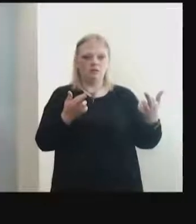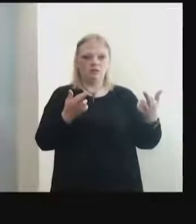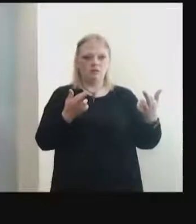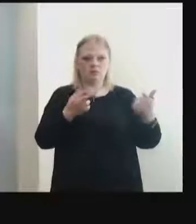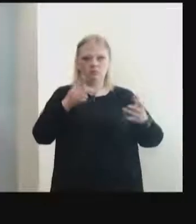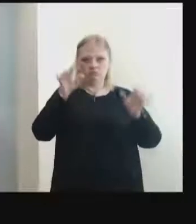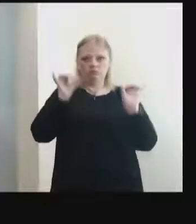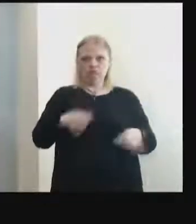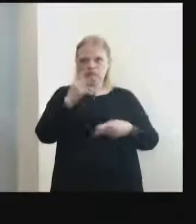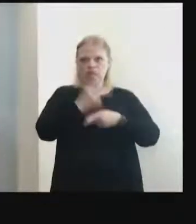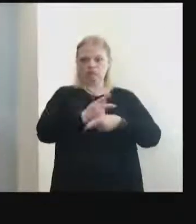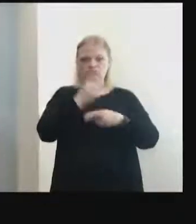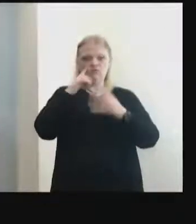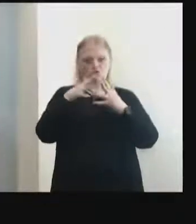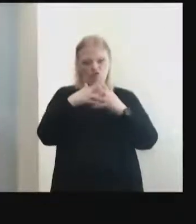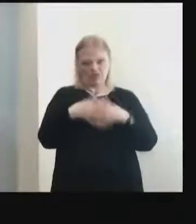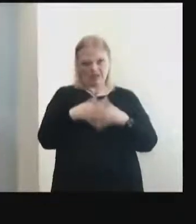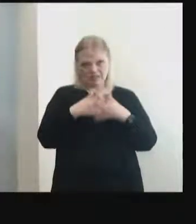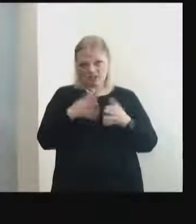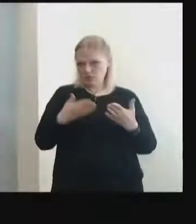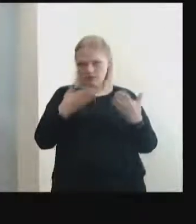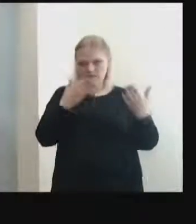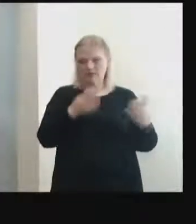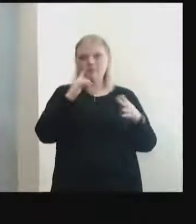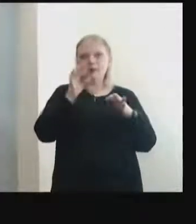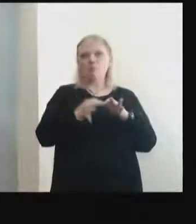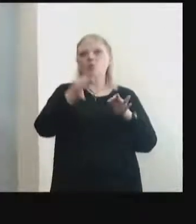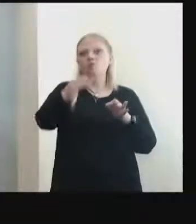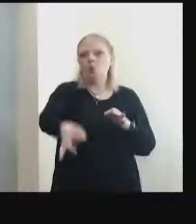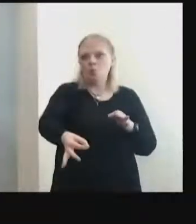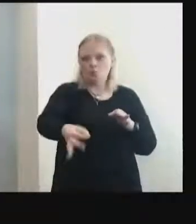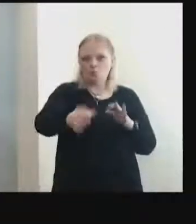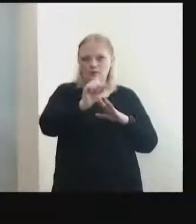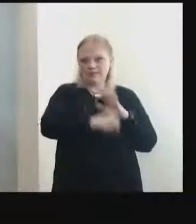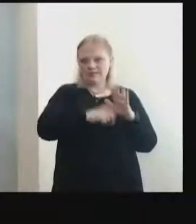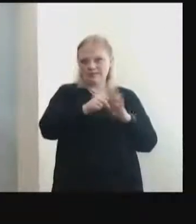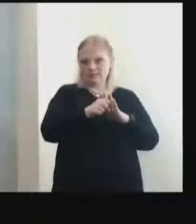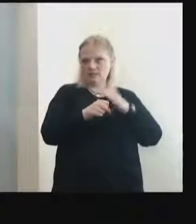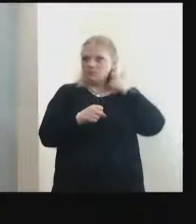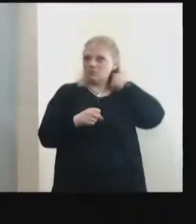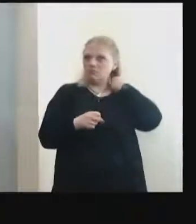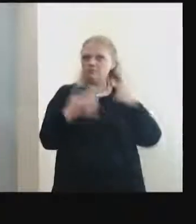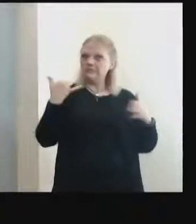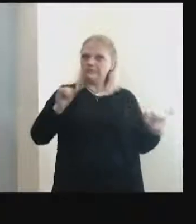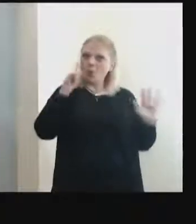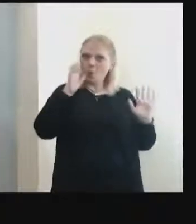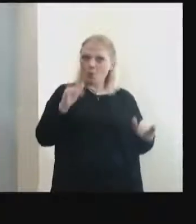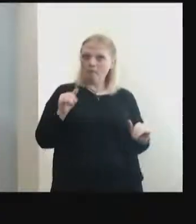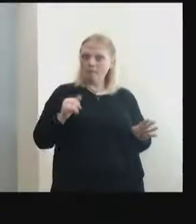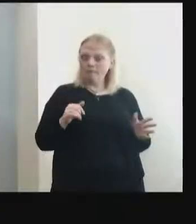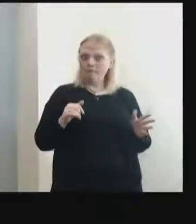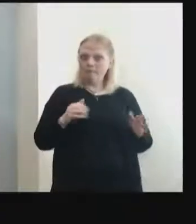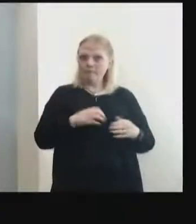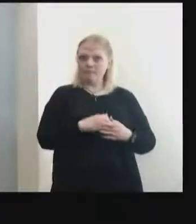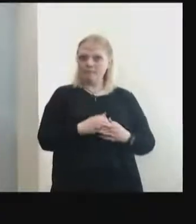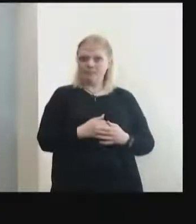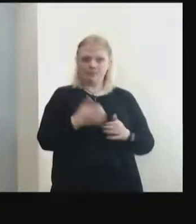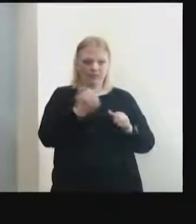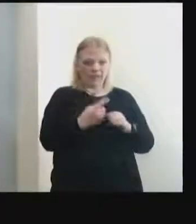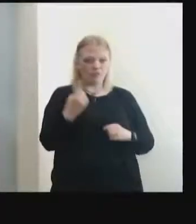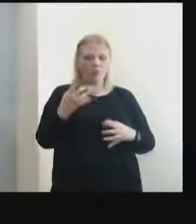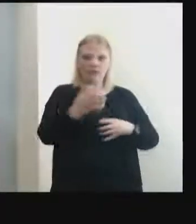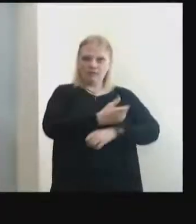that for wrestling, we're just recommending that they postpone the season. So there is hope. Everybody,